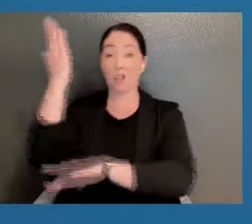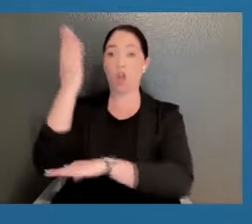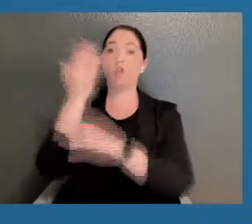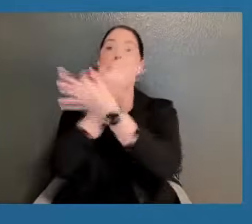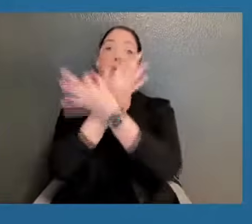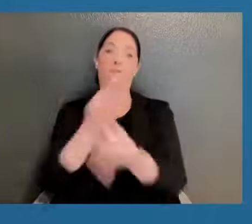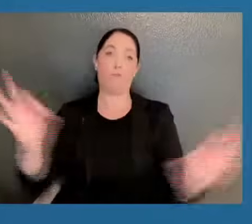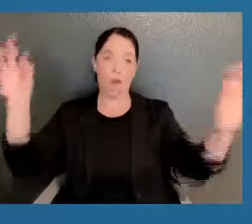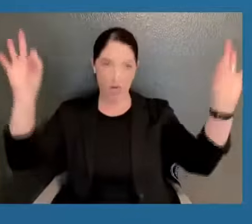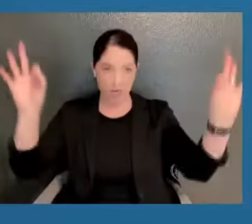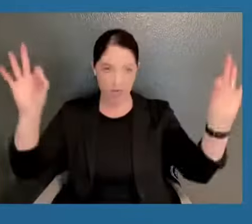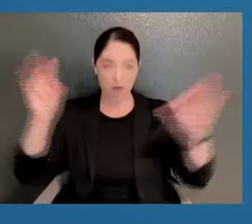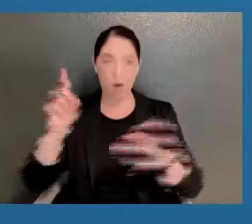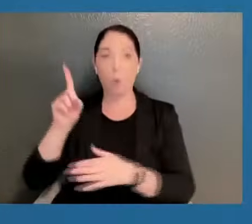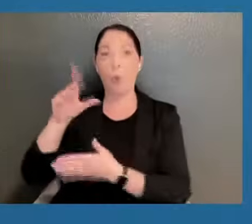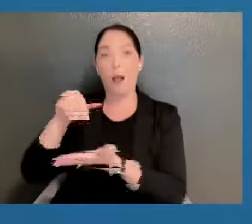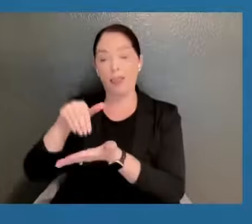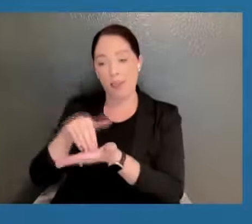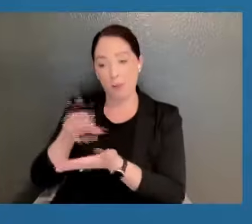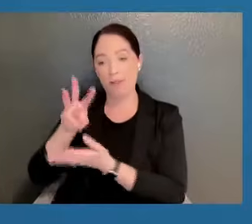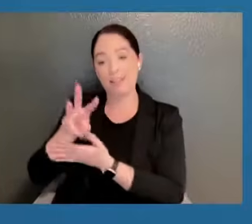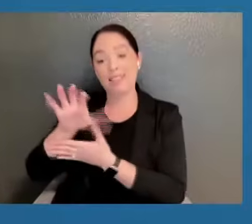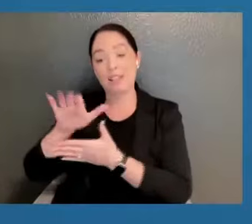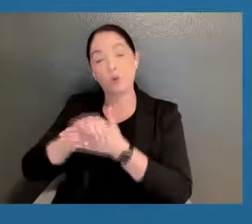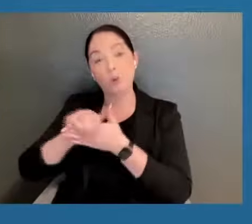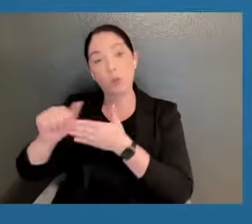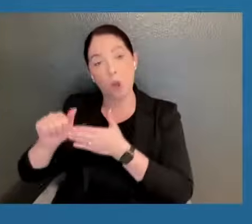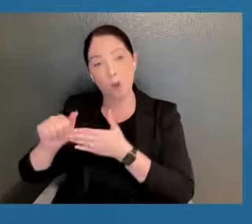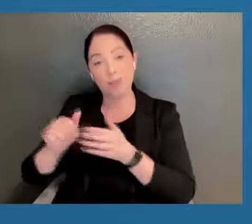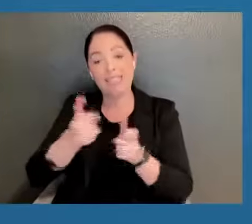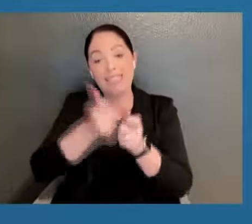$1,600 back for each child.